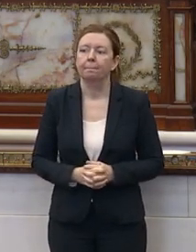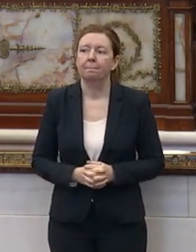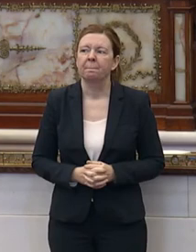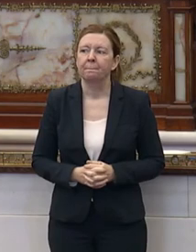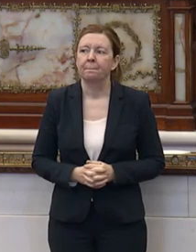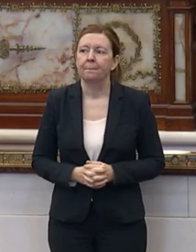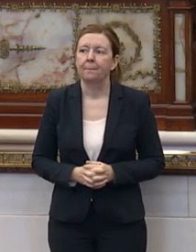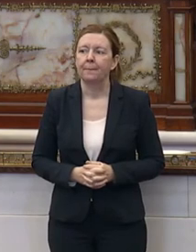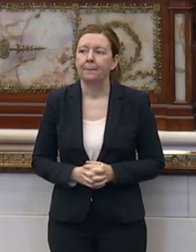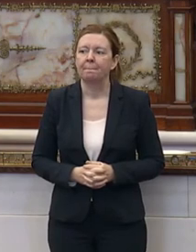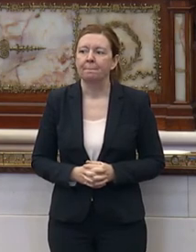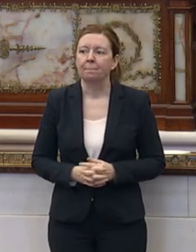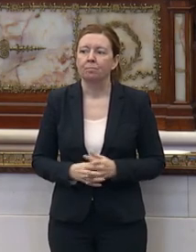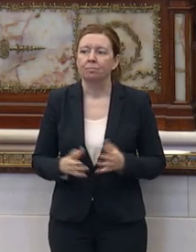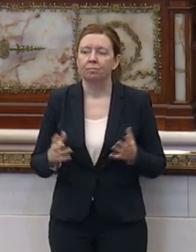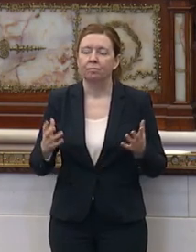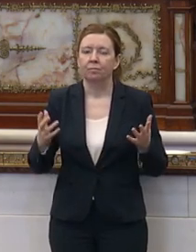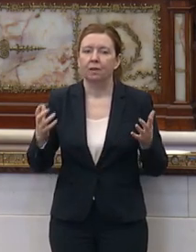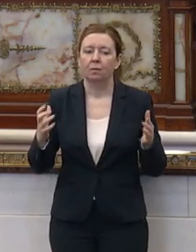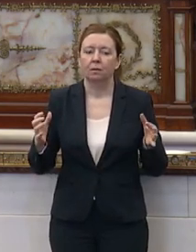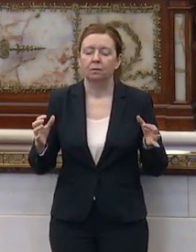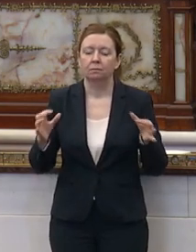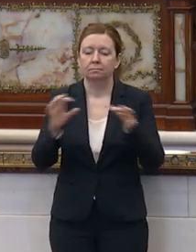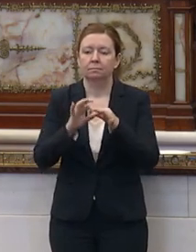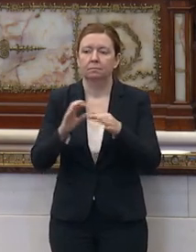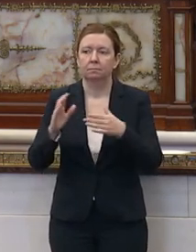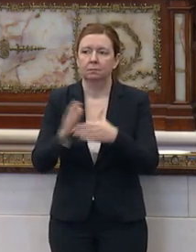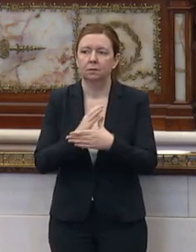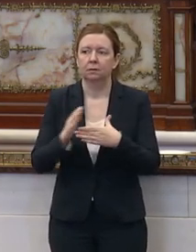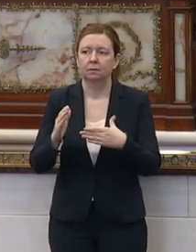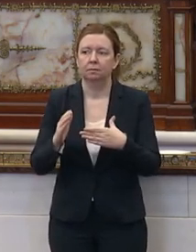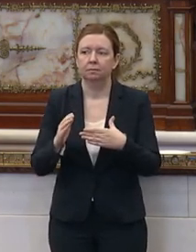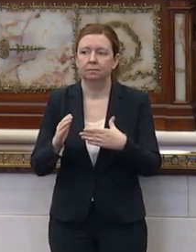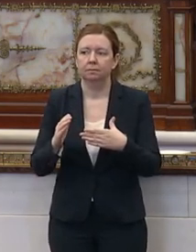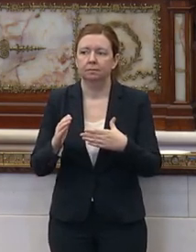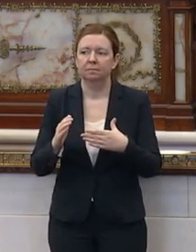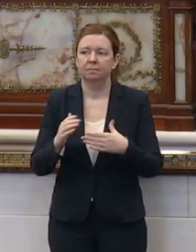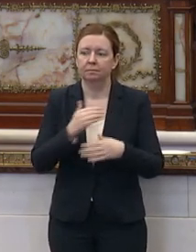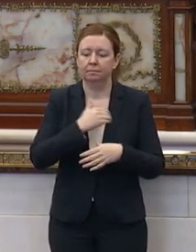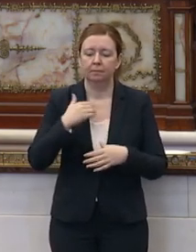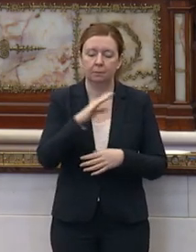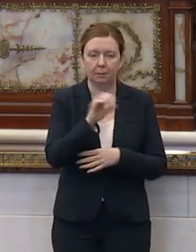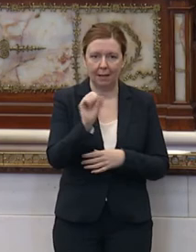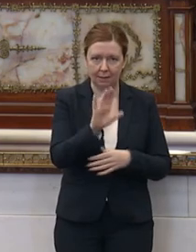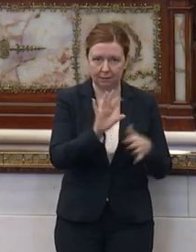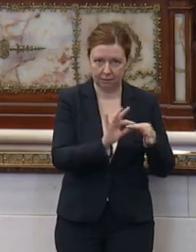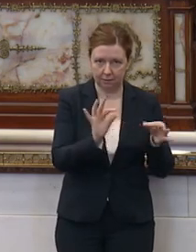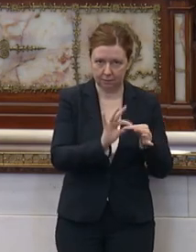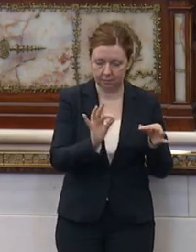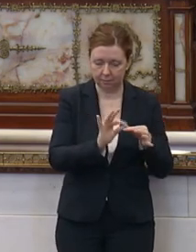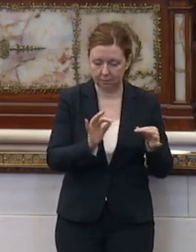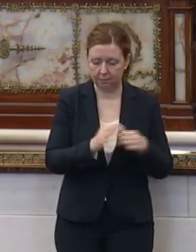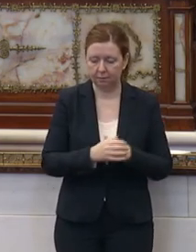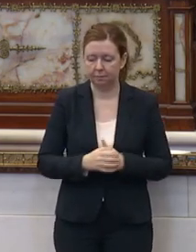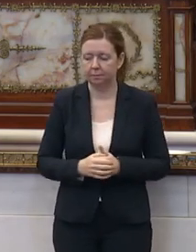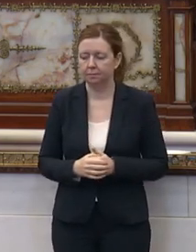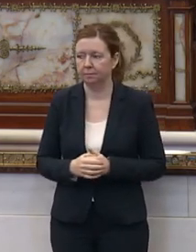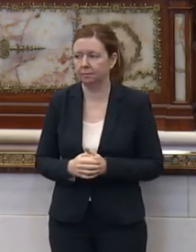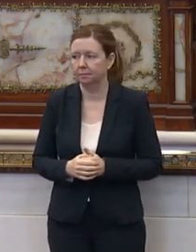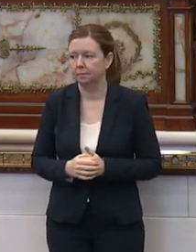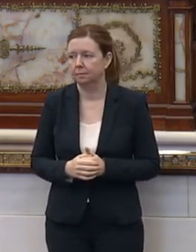I want to draw the correlation between Member Bass's